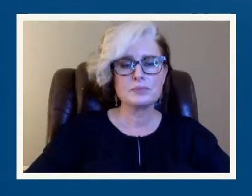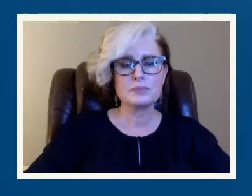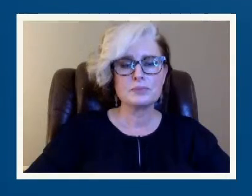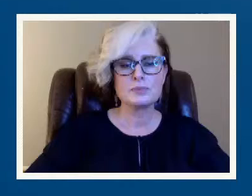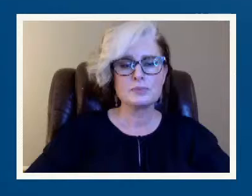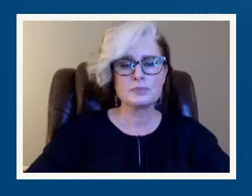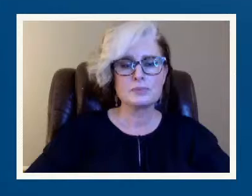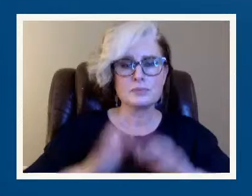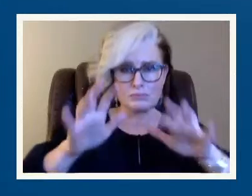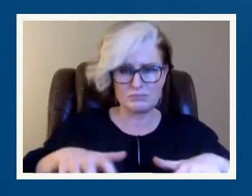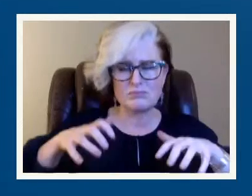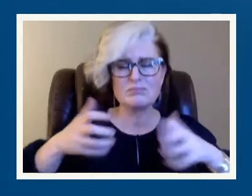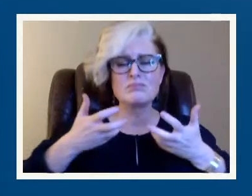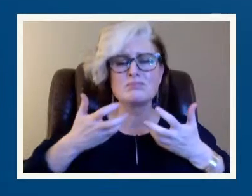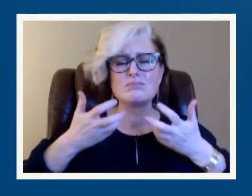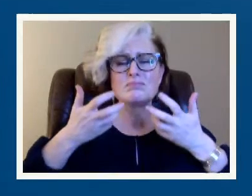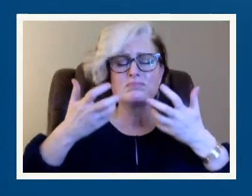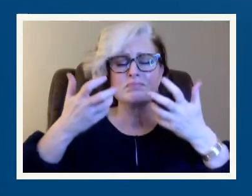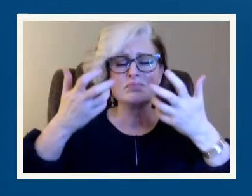Yes.